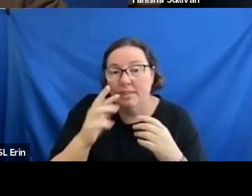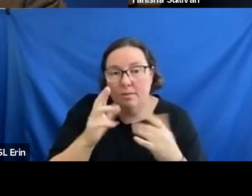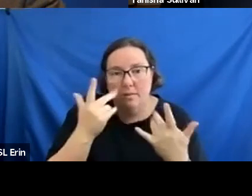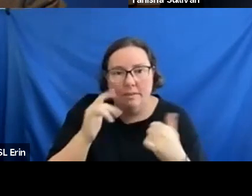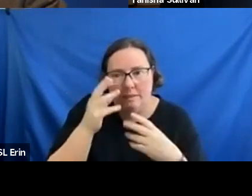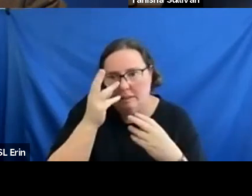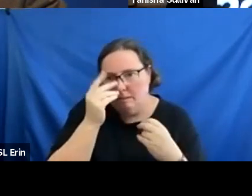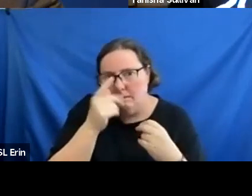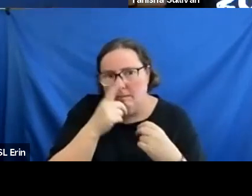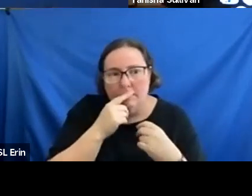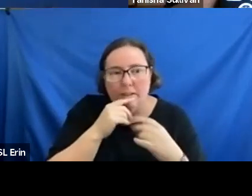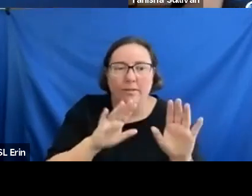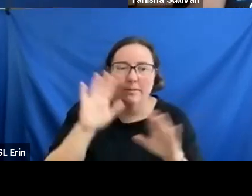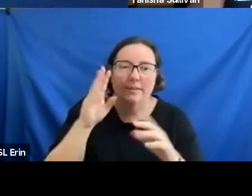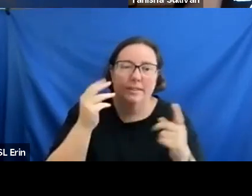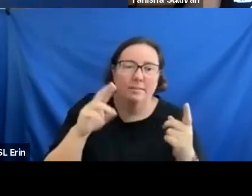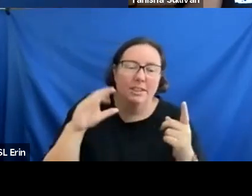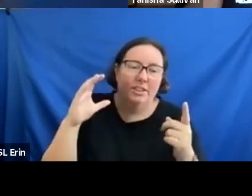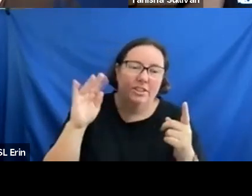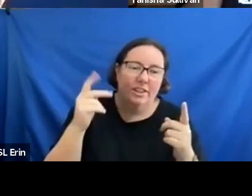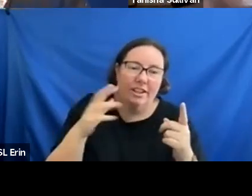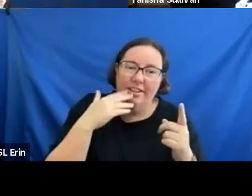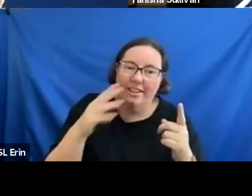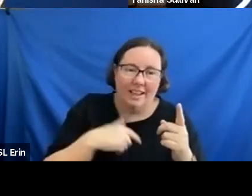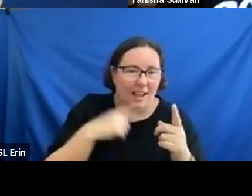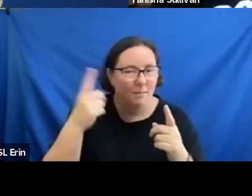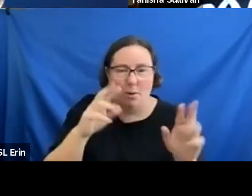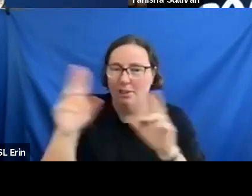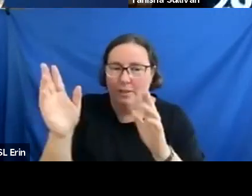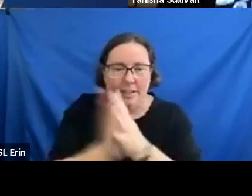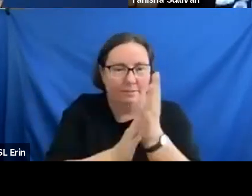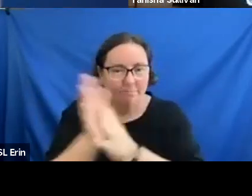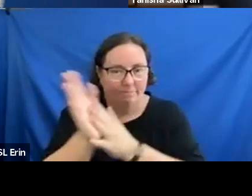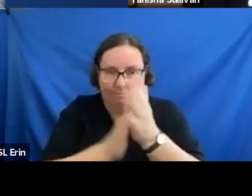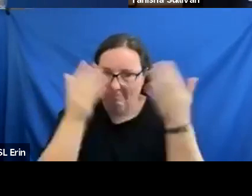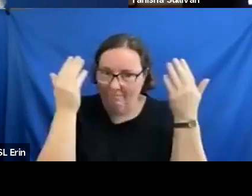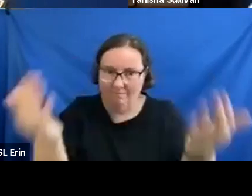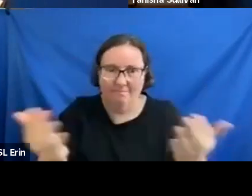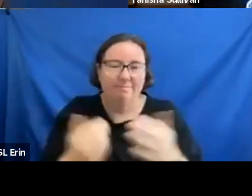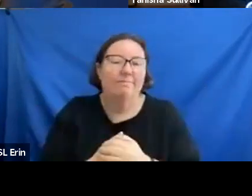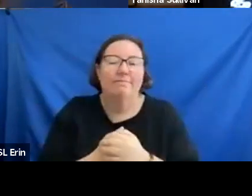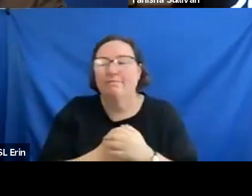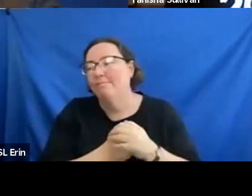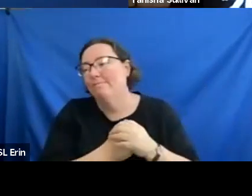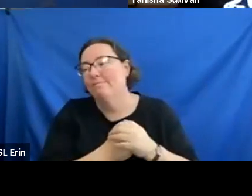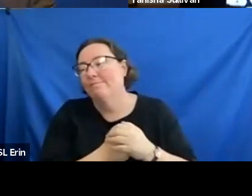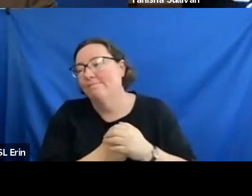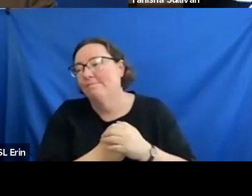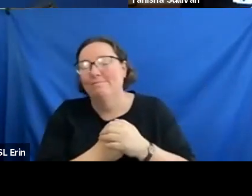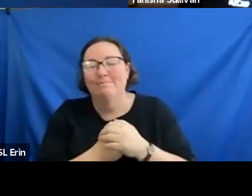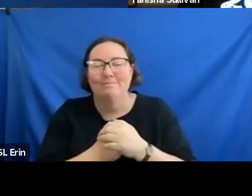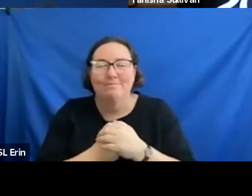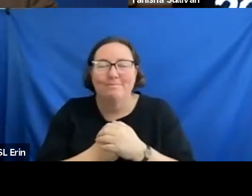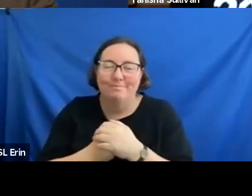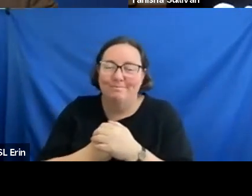still, okay, Mr. Kreger, thank you. I'm always ready on this one.